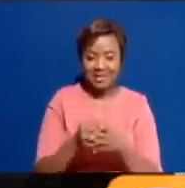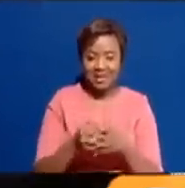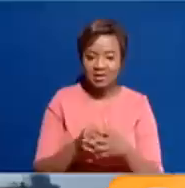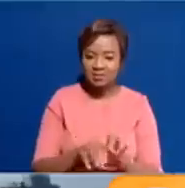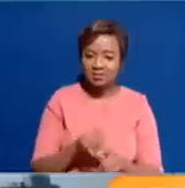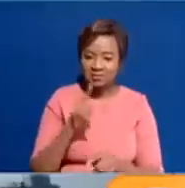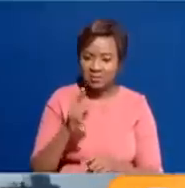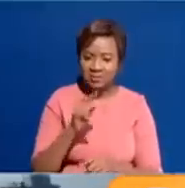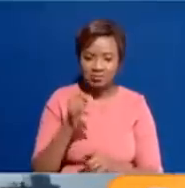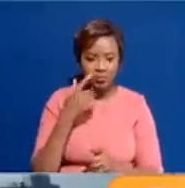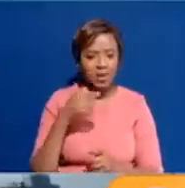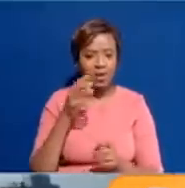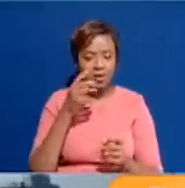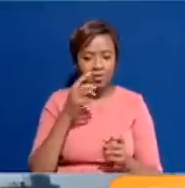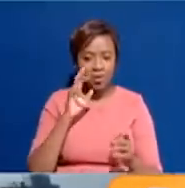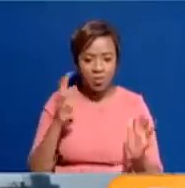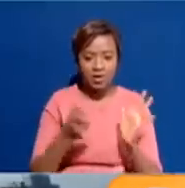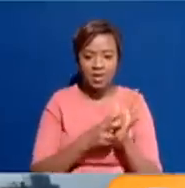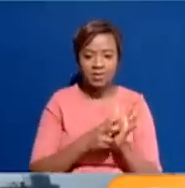that will witness the launch from the U.S.